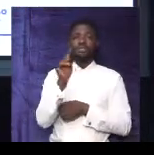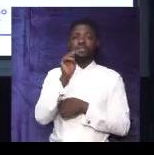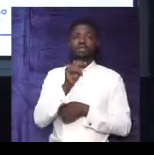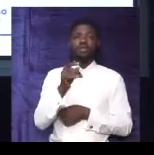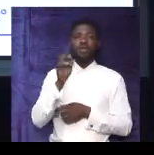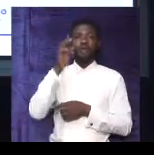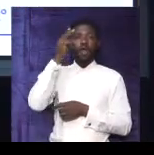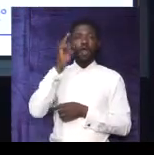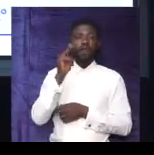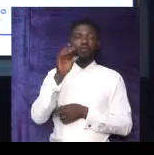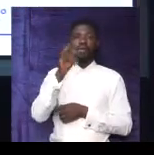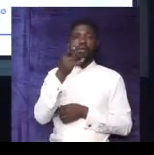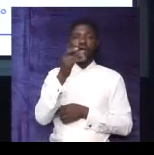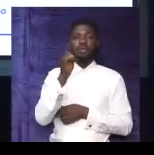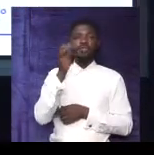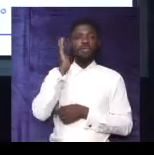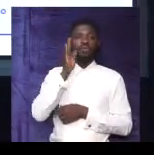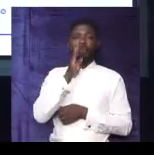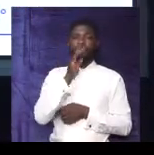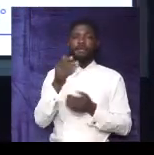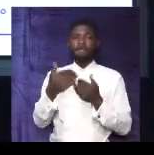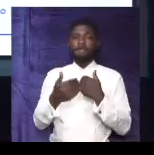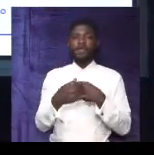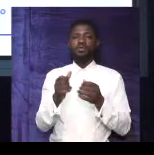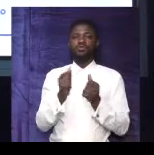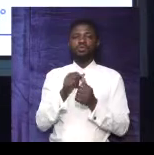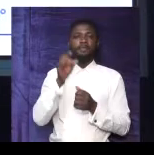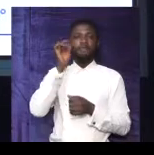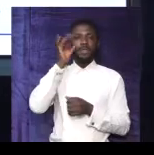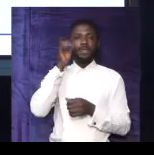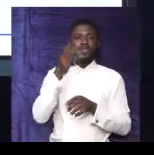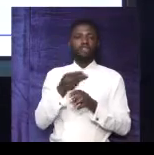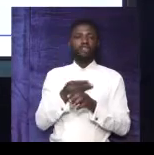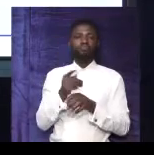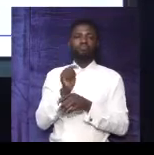Tuesday. Uncle Agbaje will be back with the Magic Tuesday segment. Stay tuned.